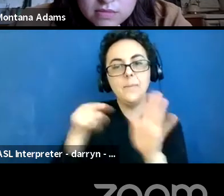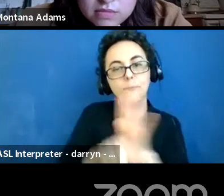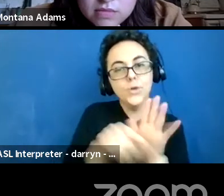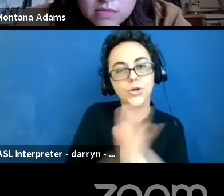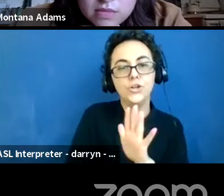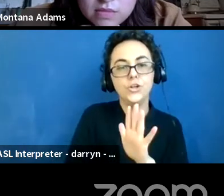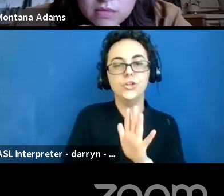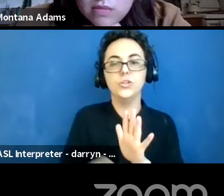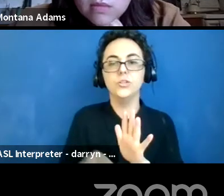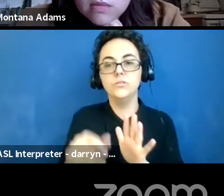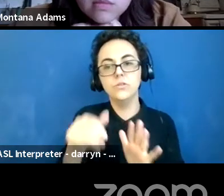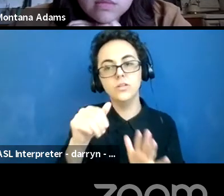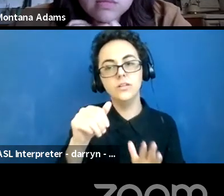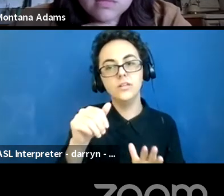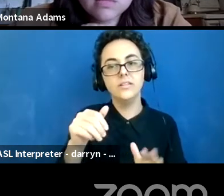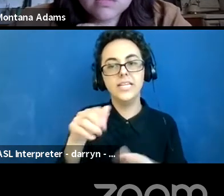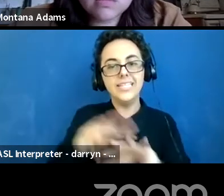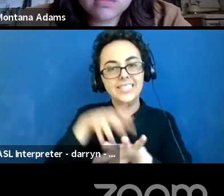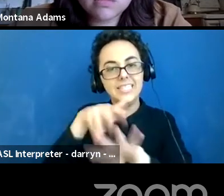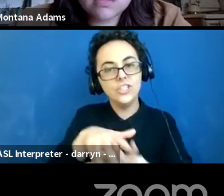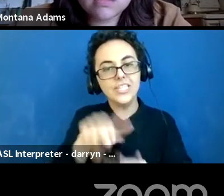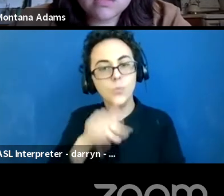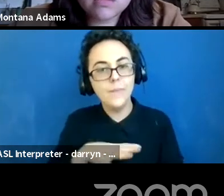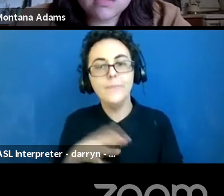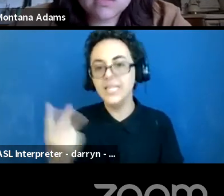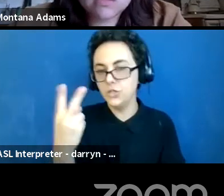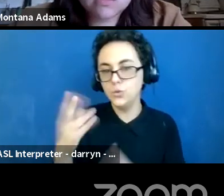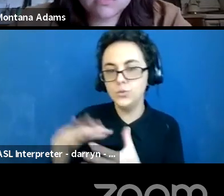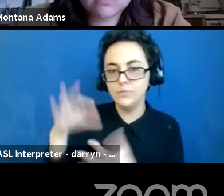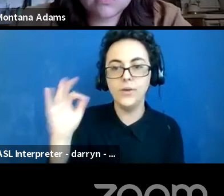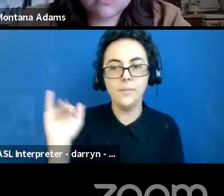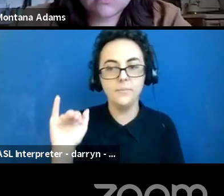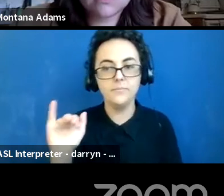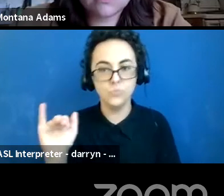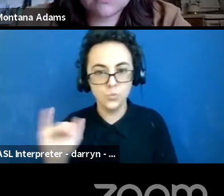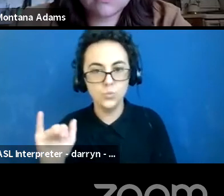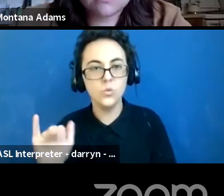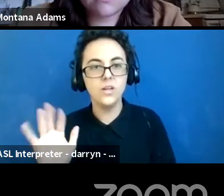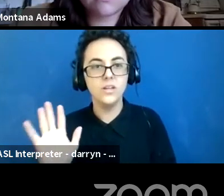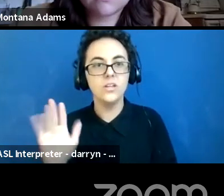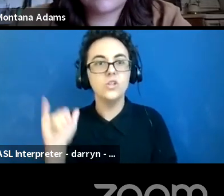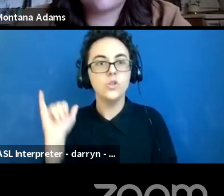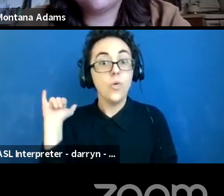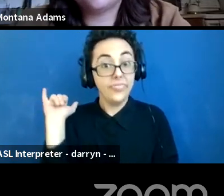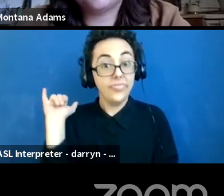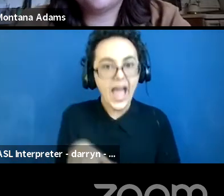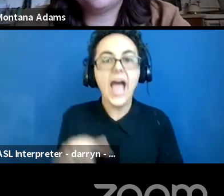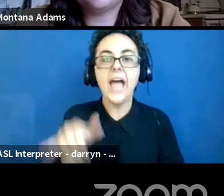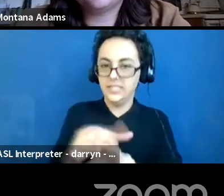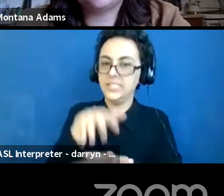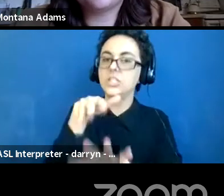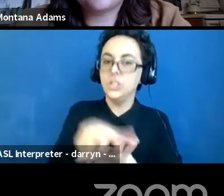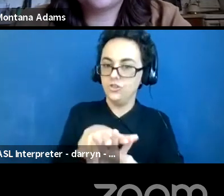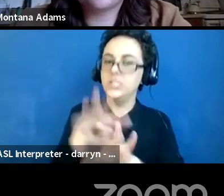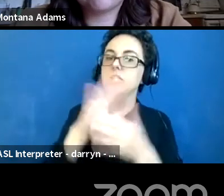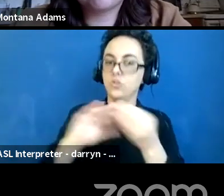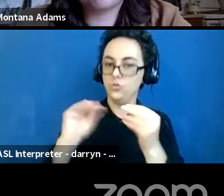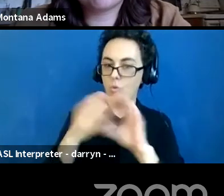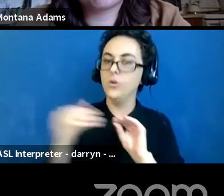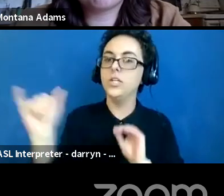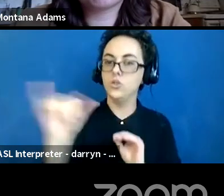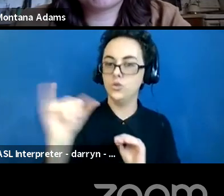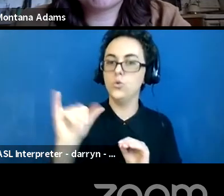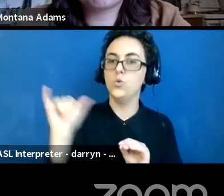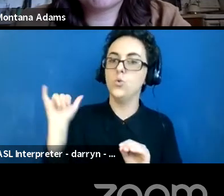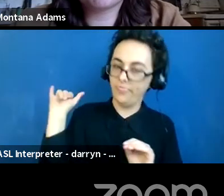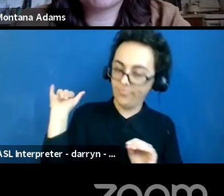are also part of Native theater because they happen, you know, to Native people and they're relevant to our stories.